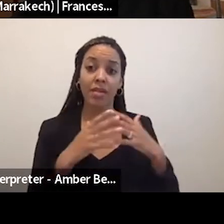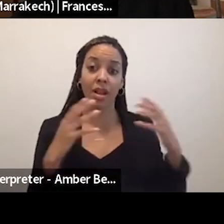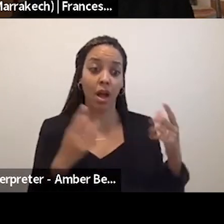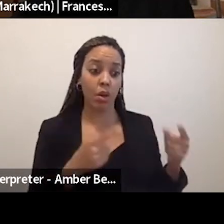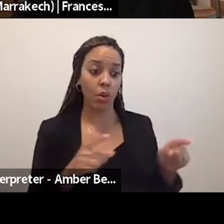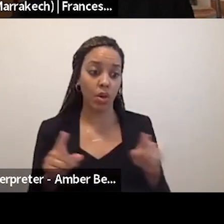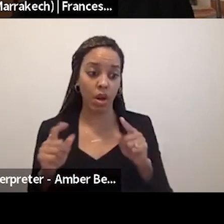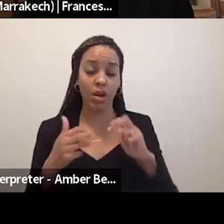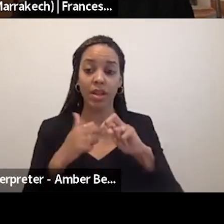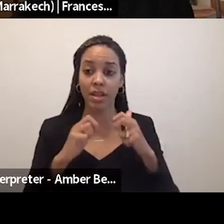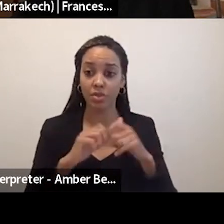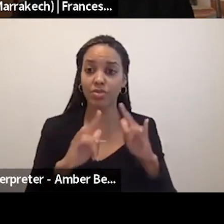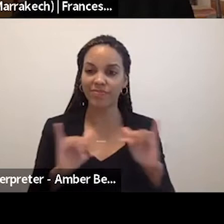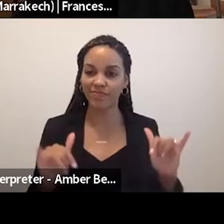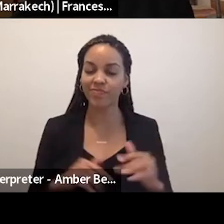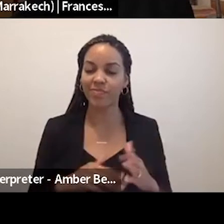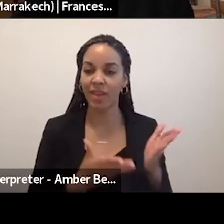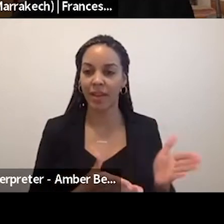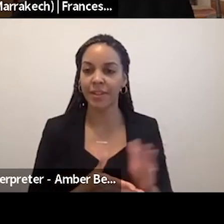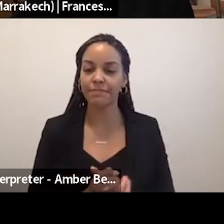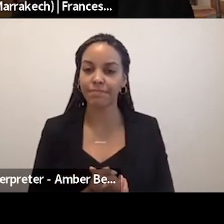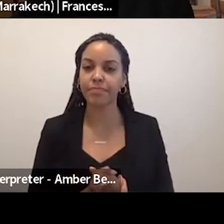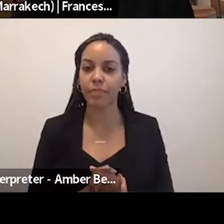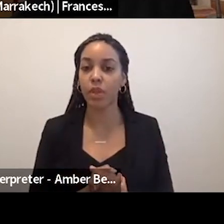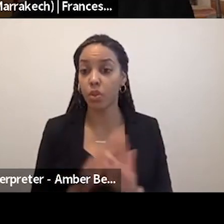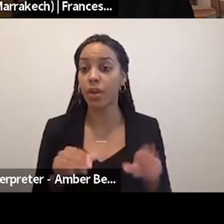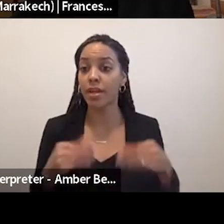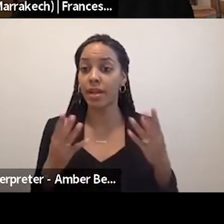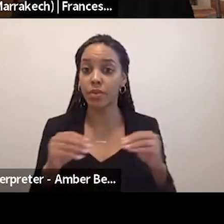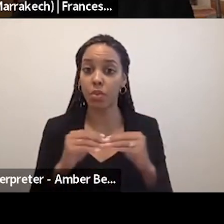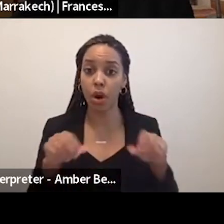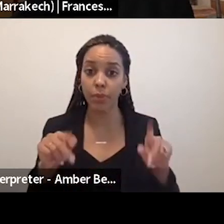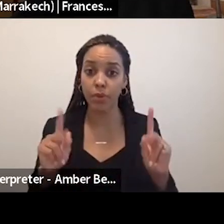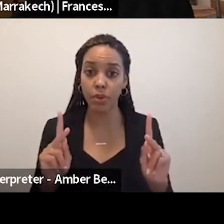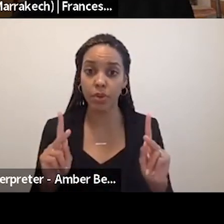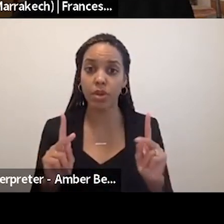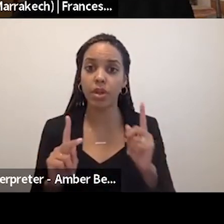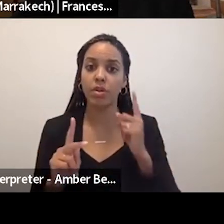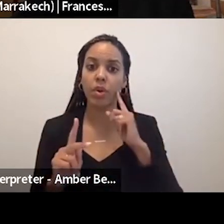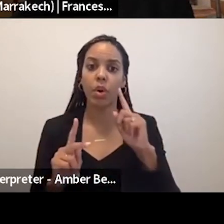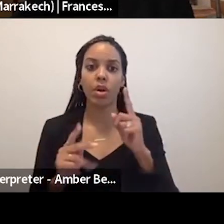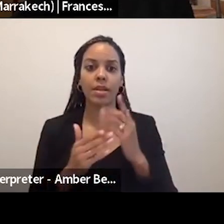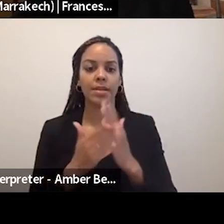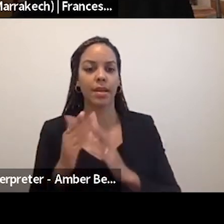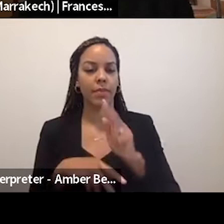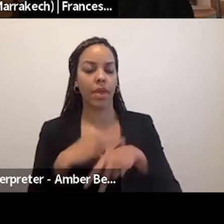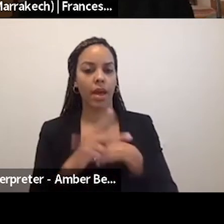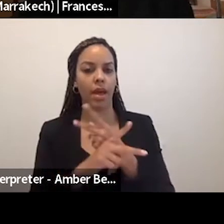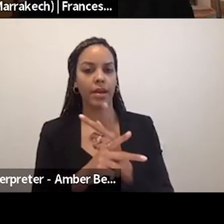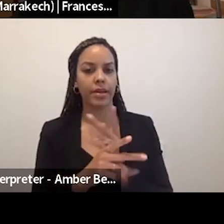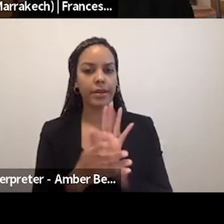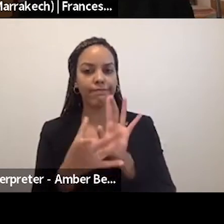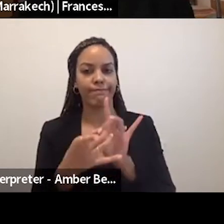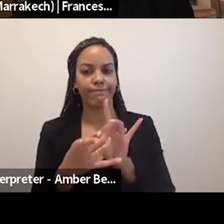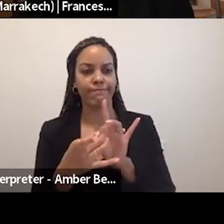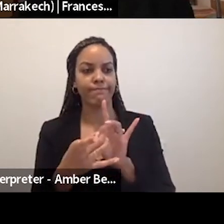our immediate neighborhood that gives an opportunity in a way for some kind of meeting point between a